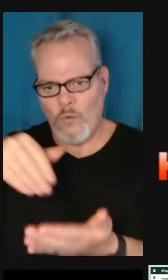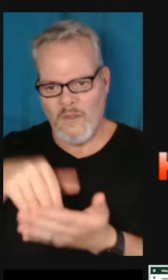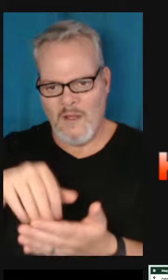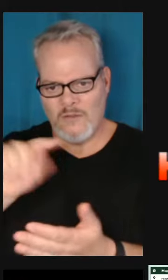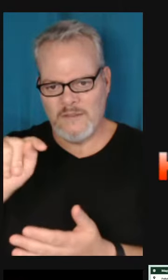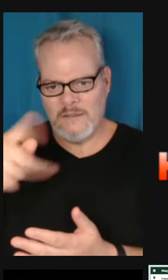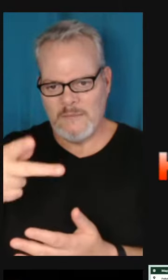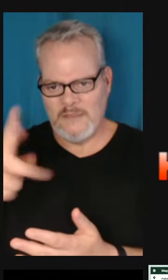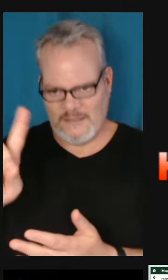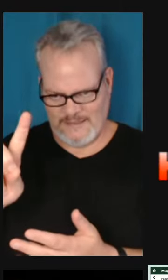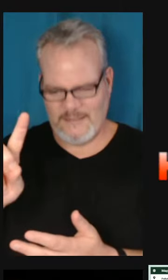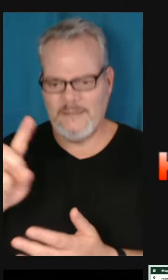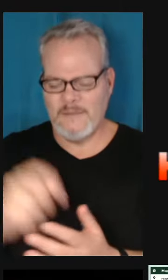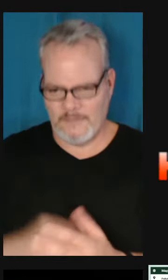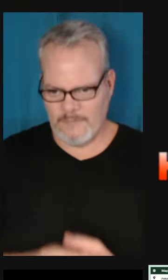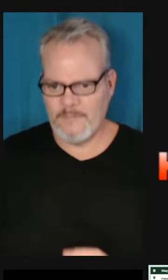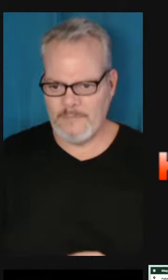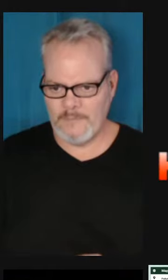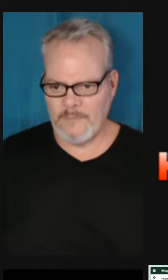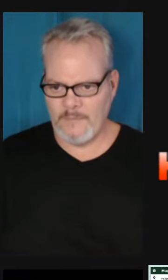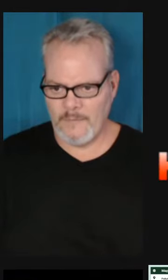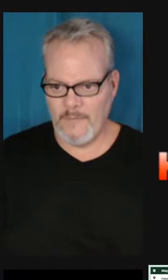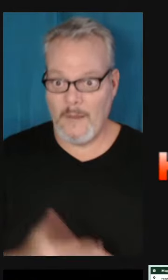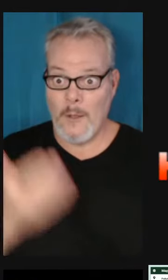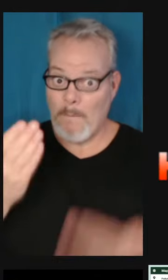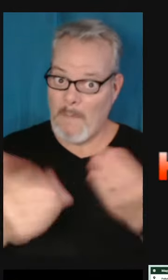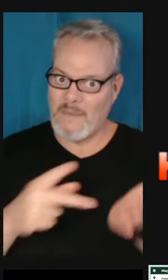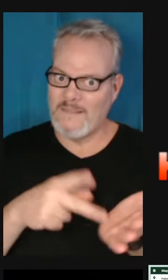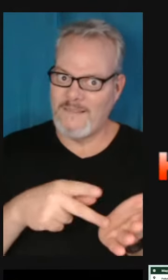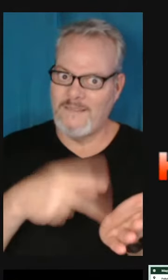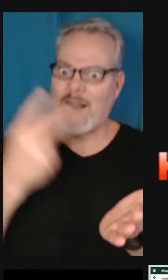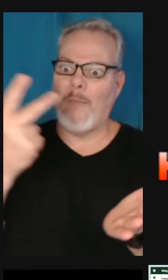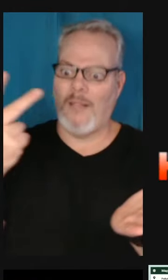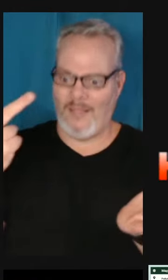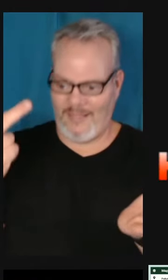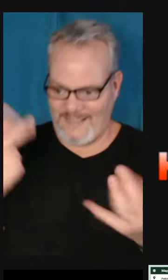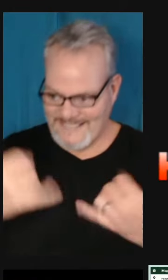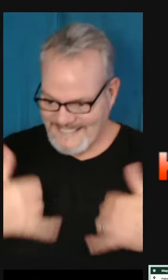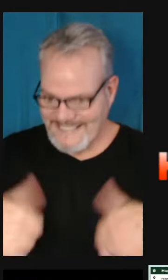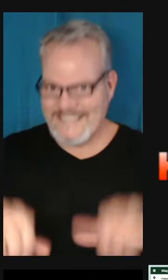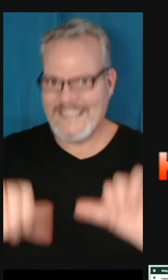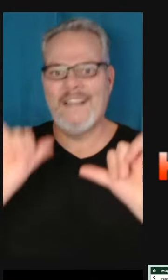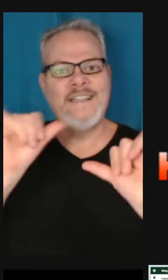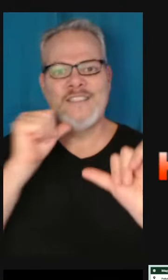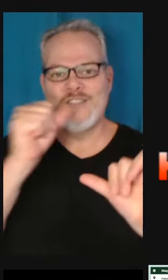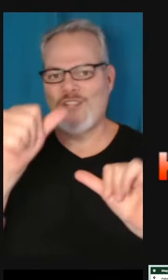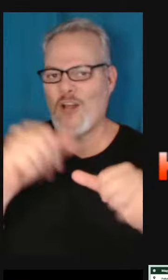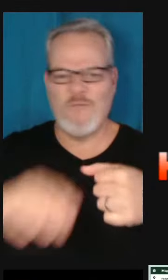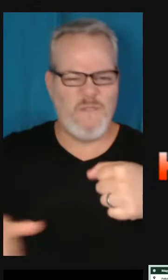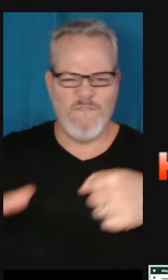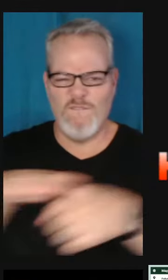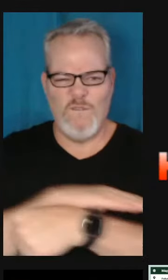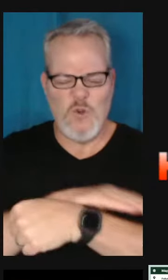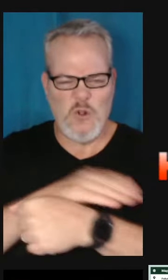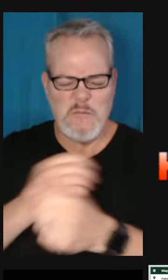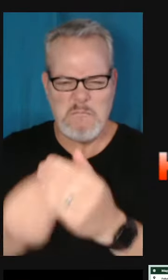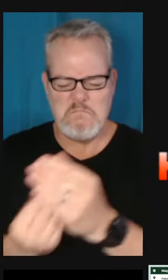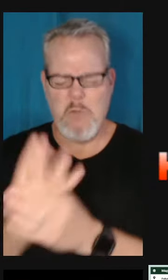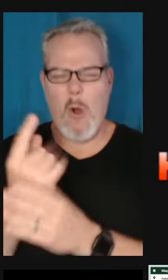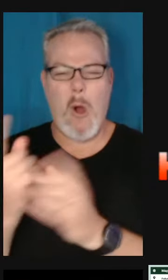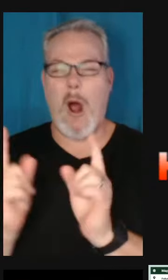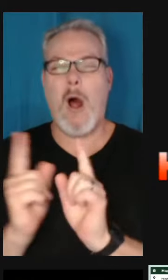So this could double from what we're seeing now and still not be the full blast that would get during the high